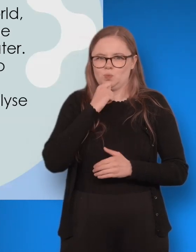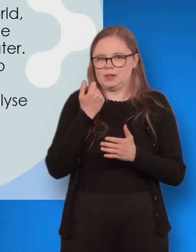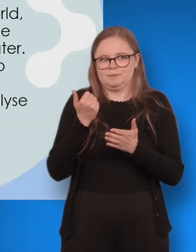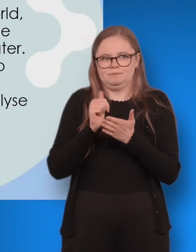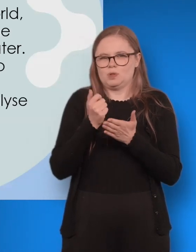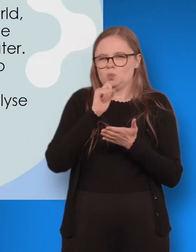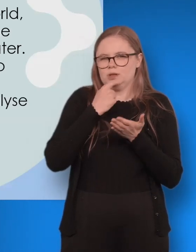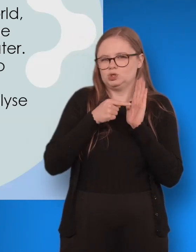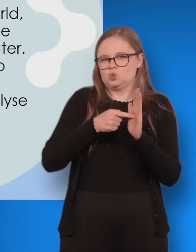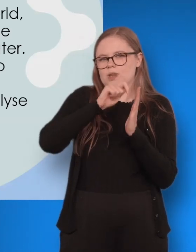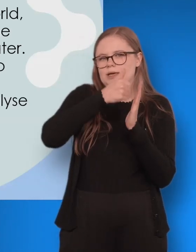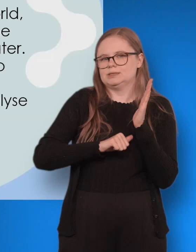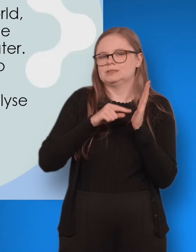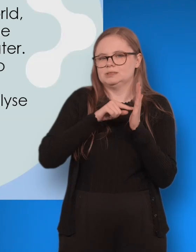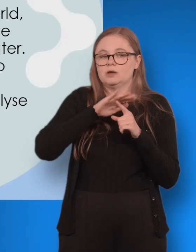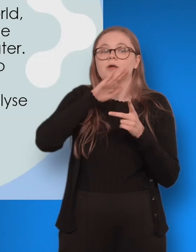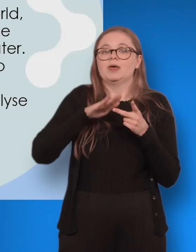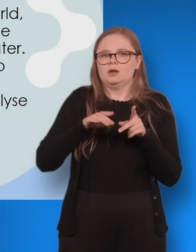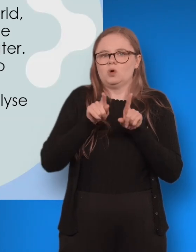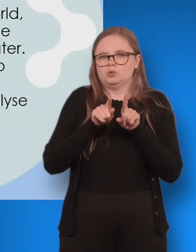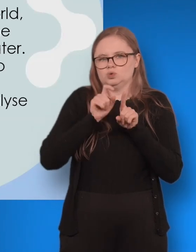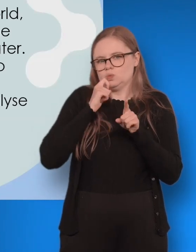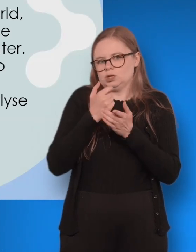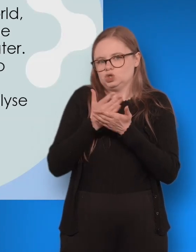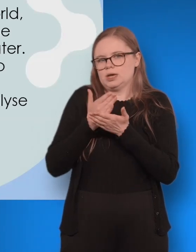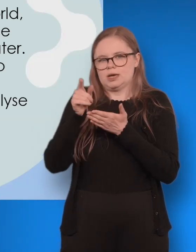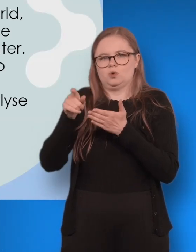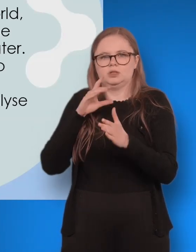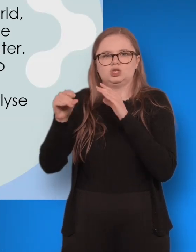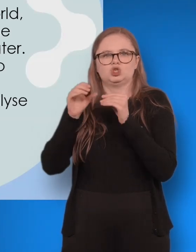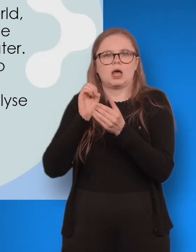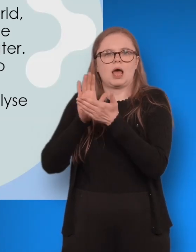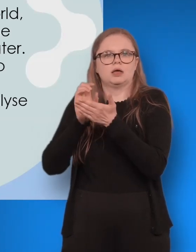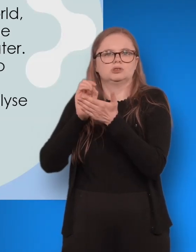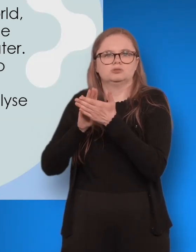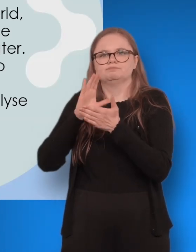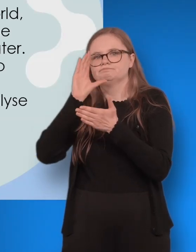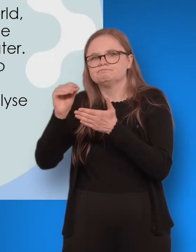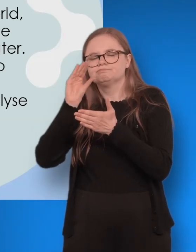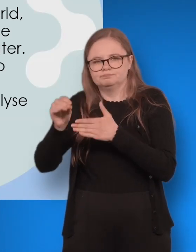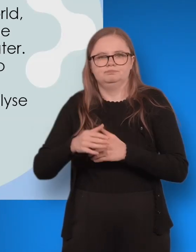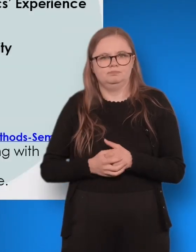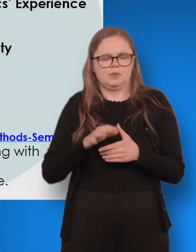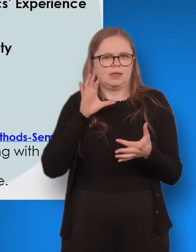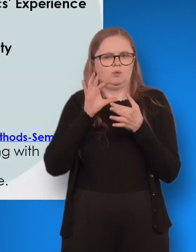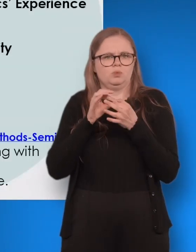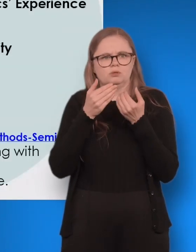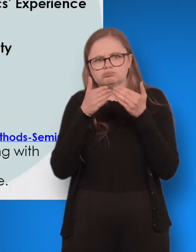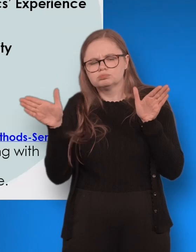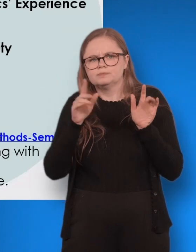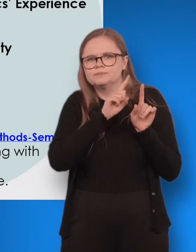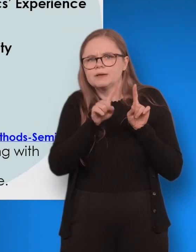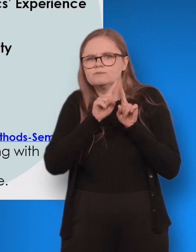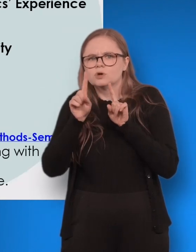in just a moment, and then we'll also share these in the chat around quite a wide range of research